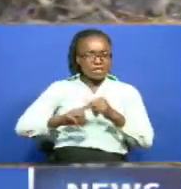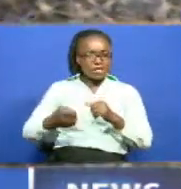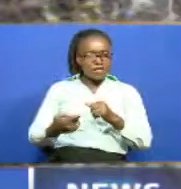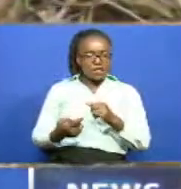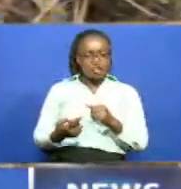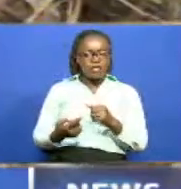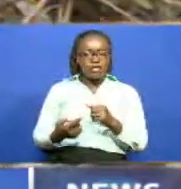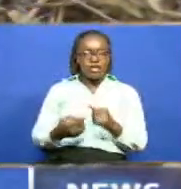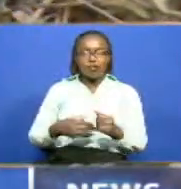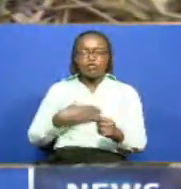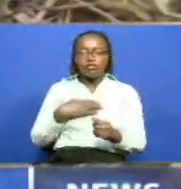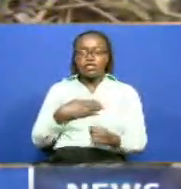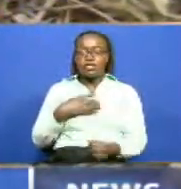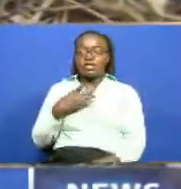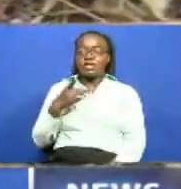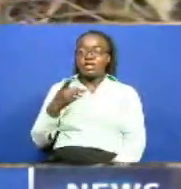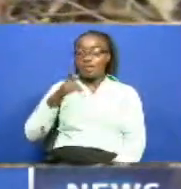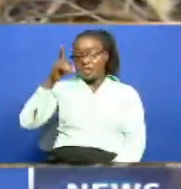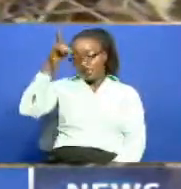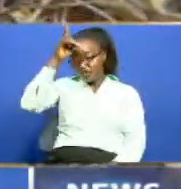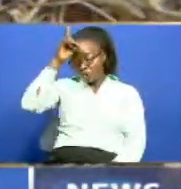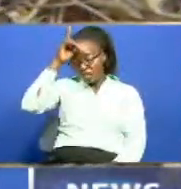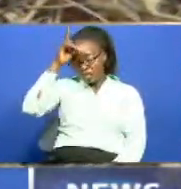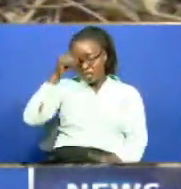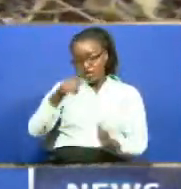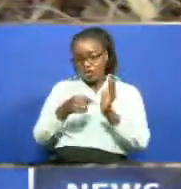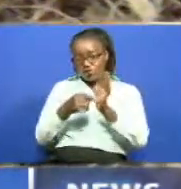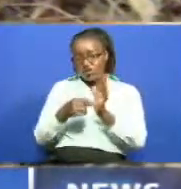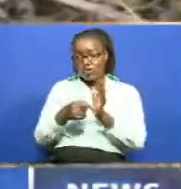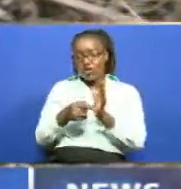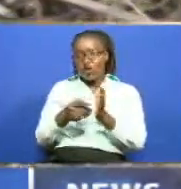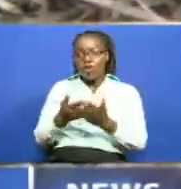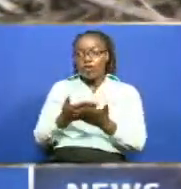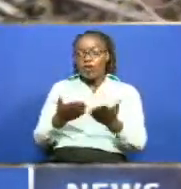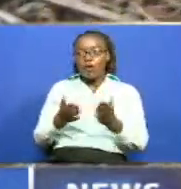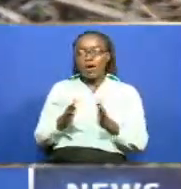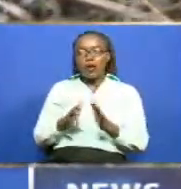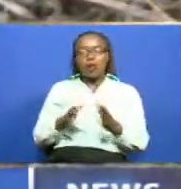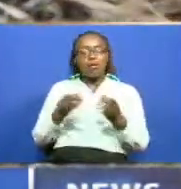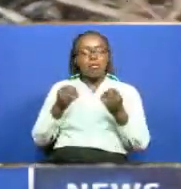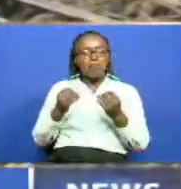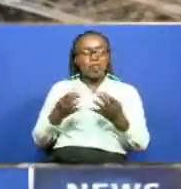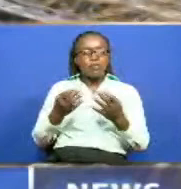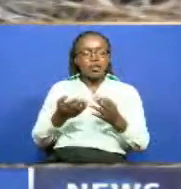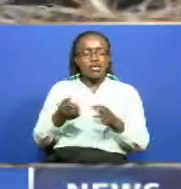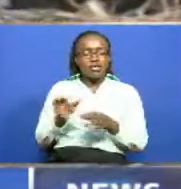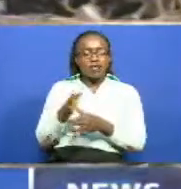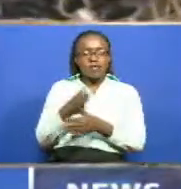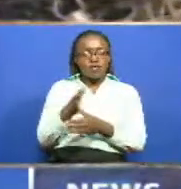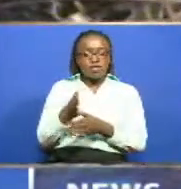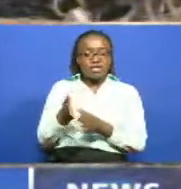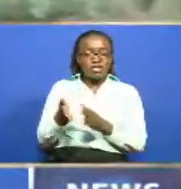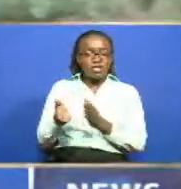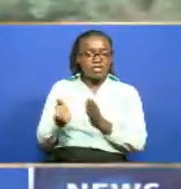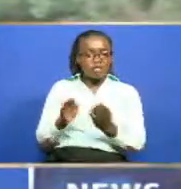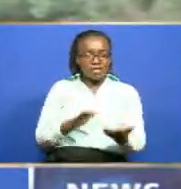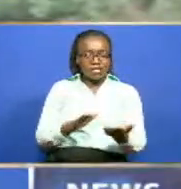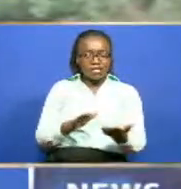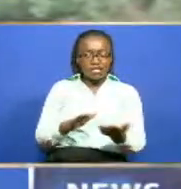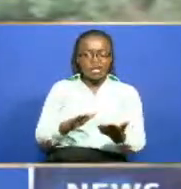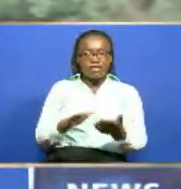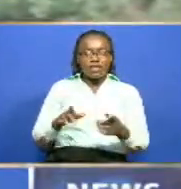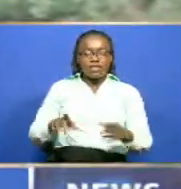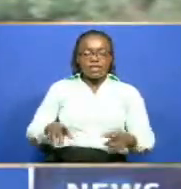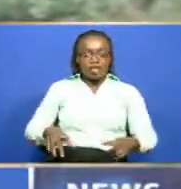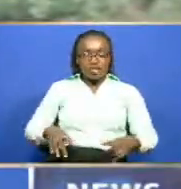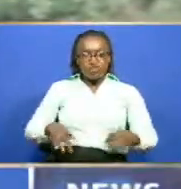A visit to Chara village in Tana Delta revealed an incident that has left tons of fish dead along the river. Tana River is the lifeline of